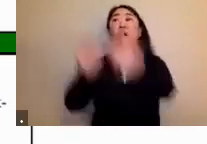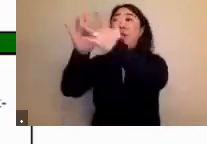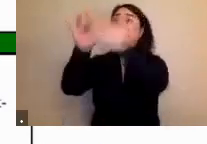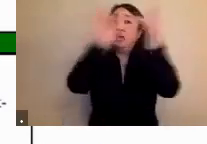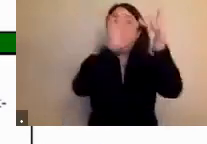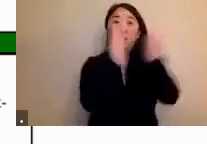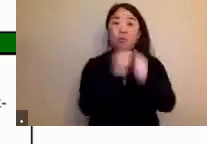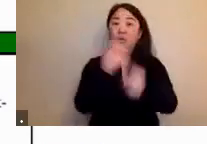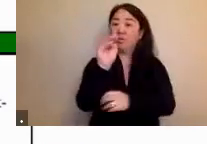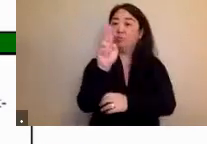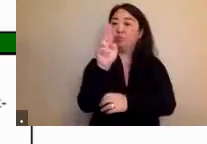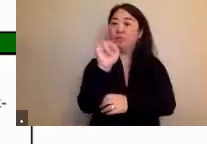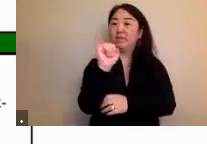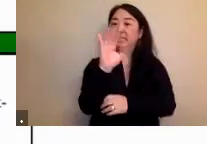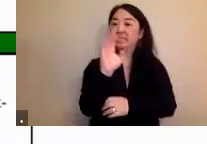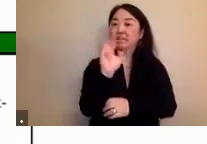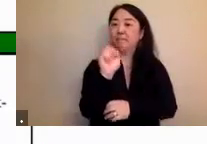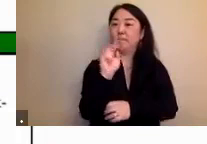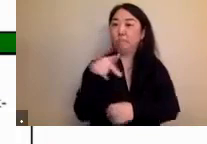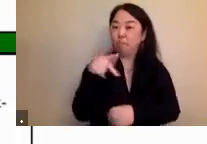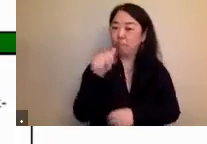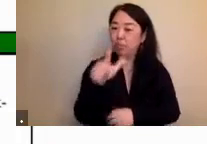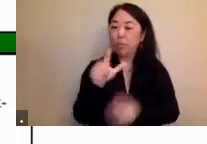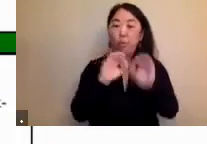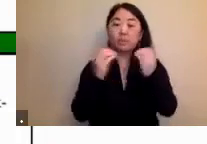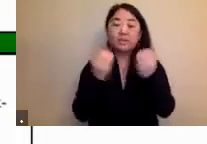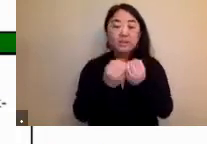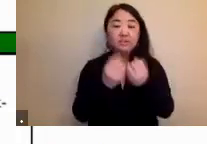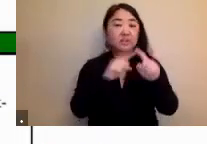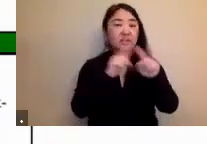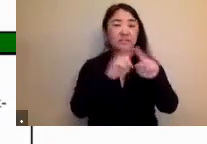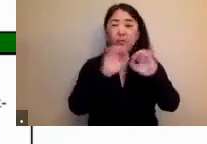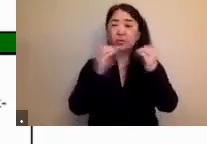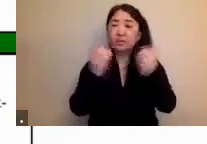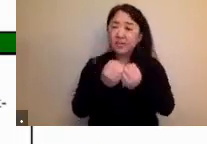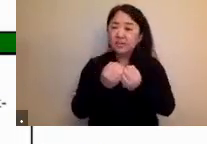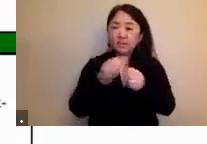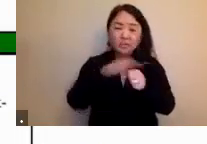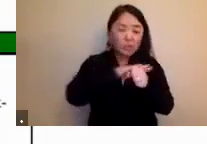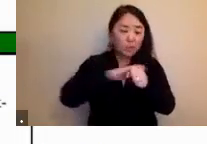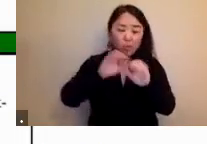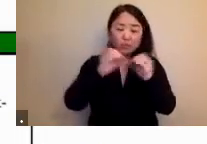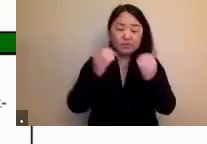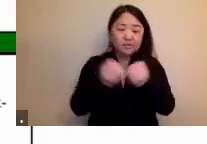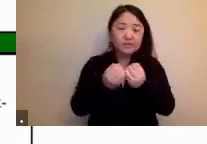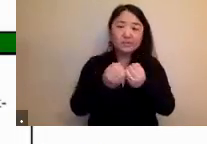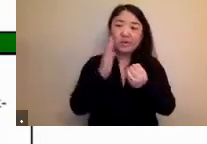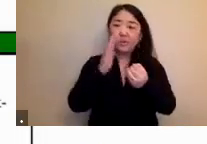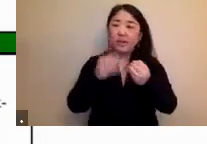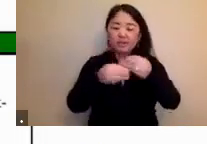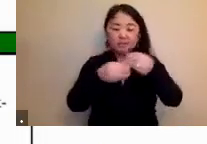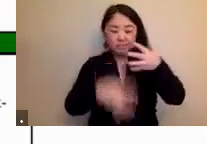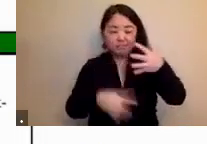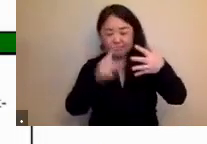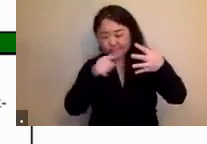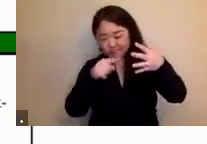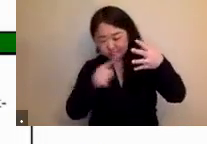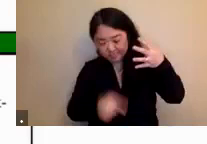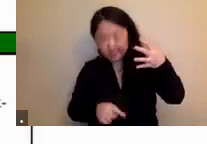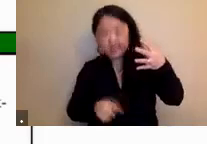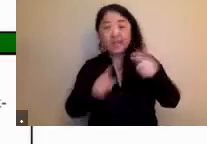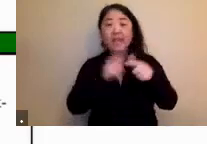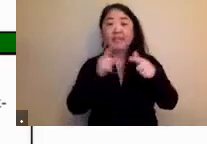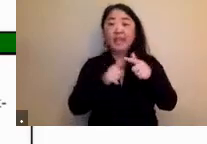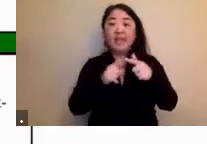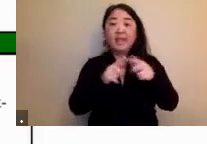planning organizations, regional planning organizations. Many of those organizations, there's these checklist of things. And then we look at things